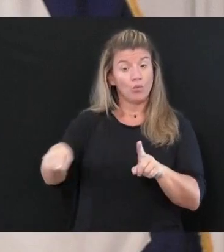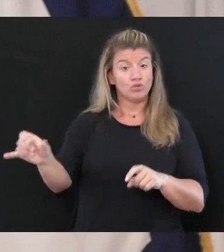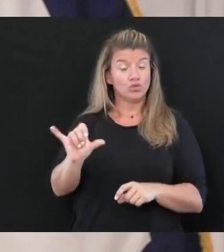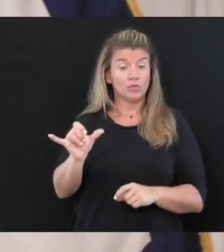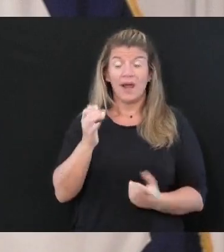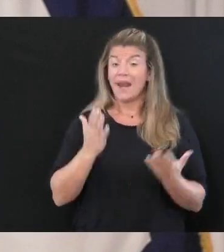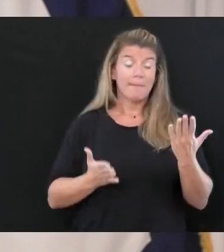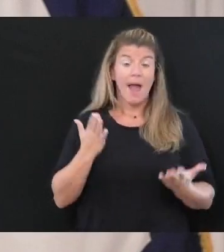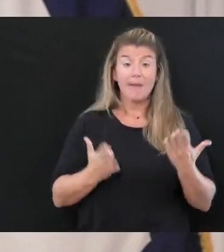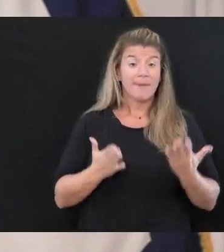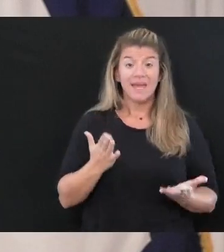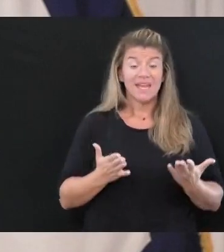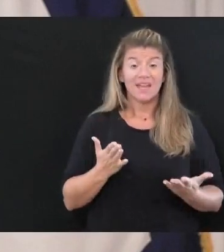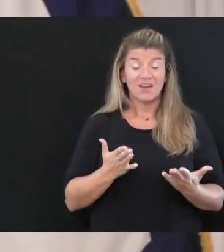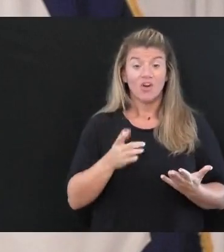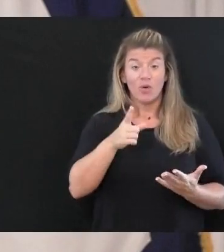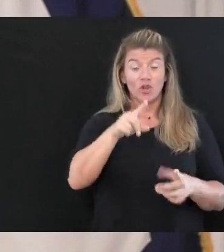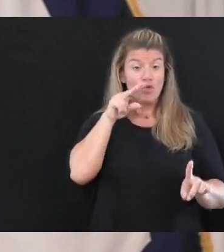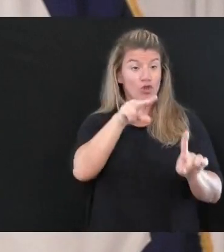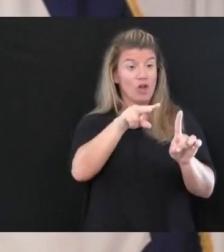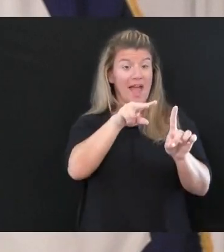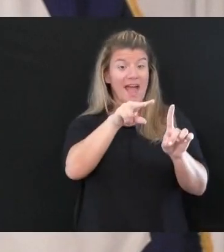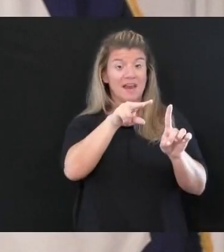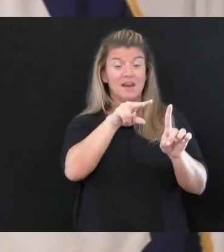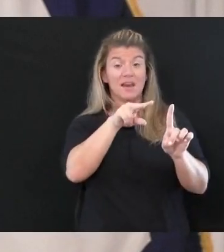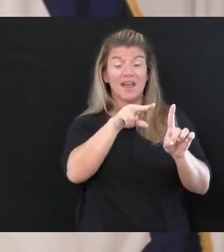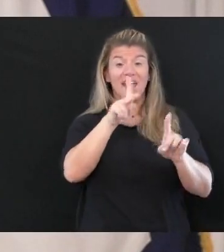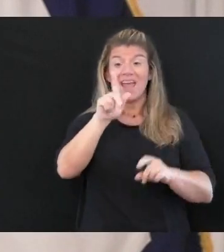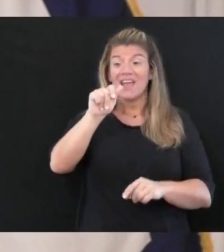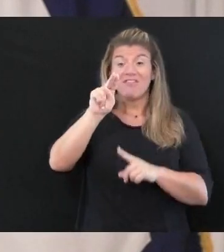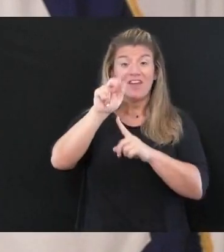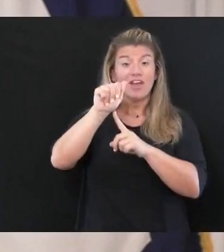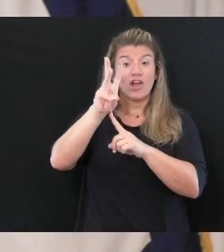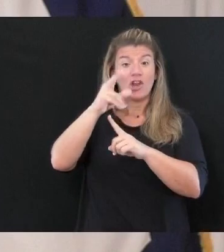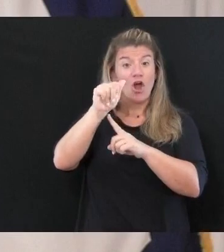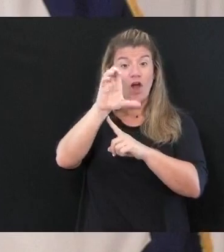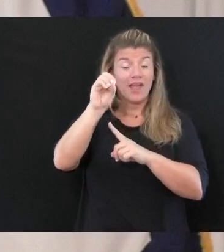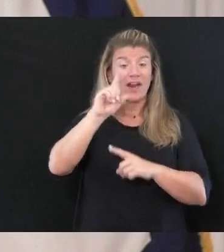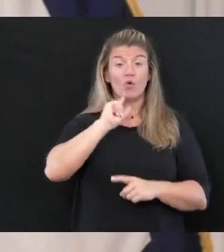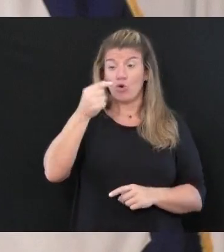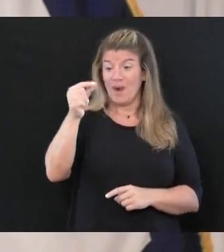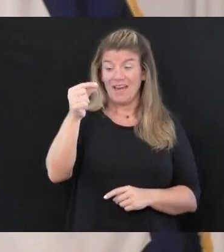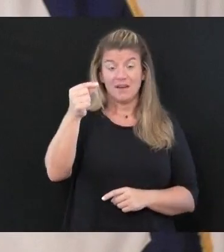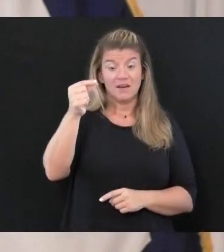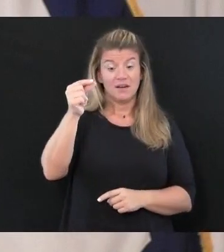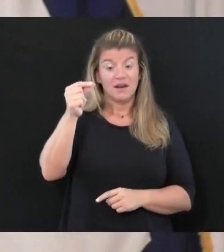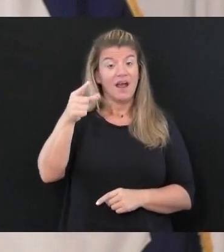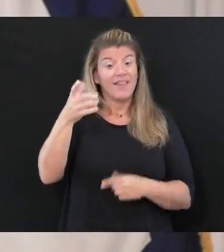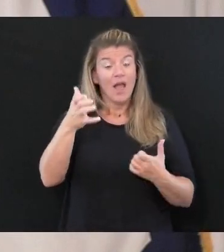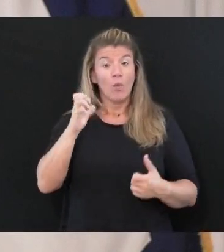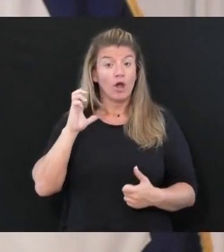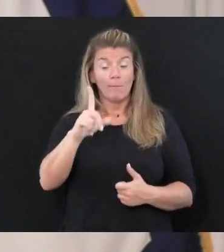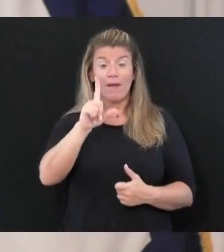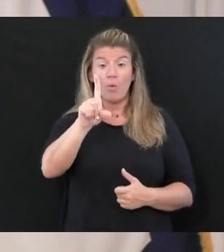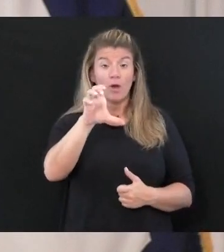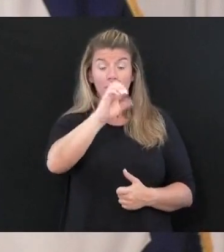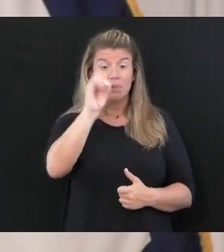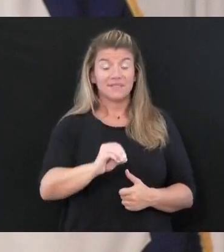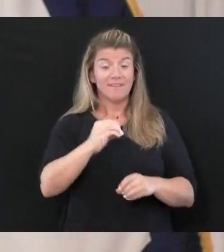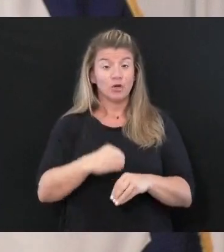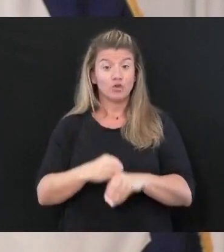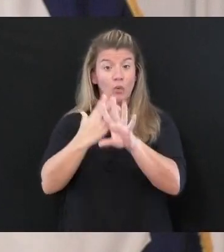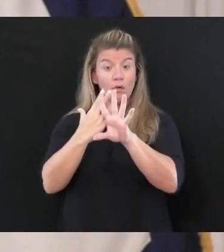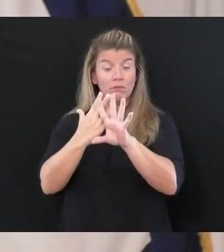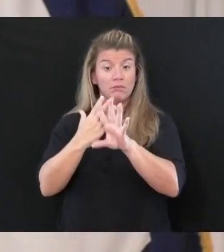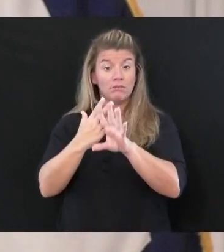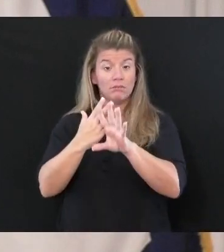very well be that, you know, from the standpoint of if Kanawha County were green and they wanted to go 100% virtual and everything,